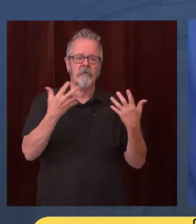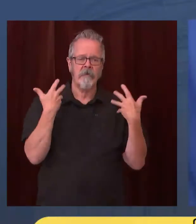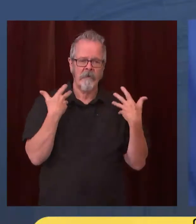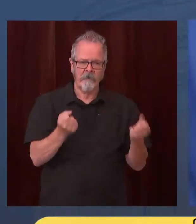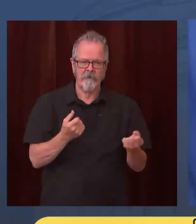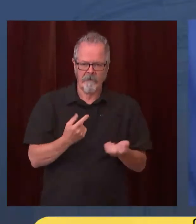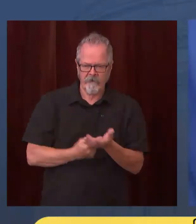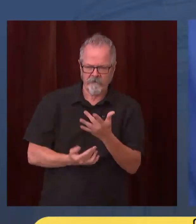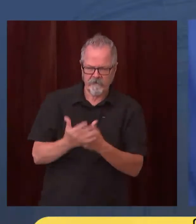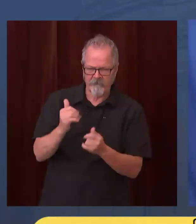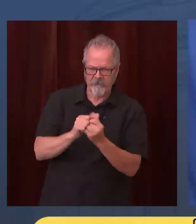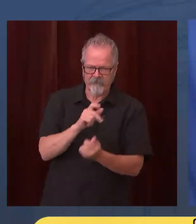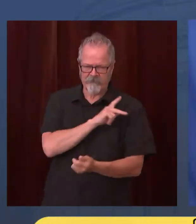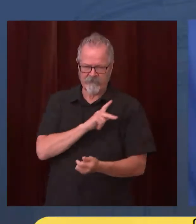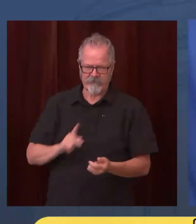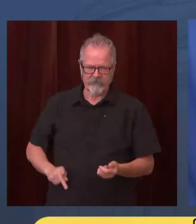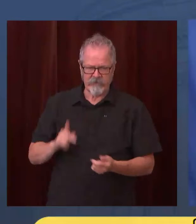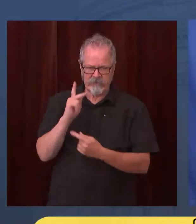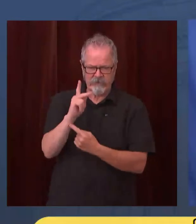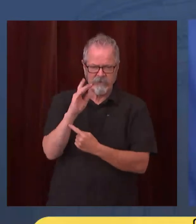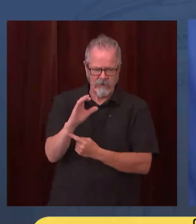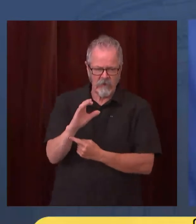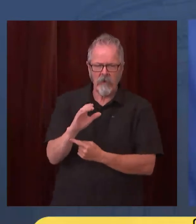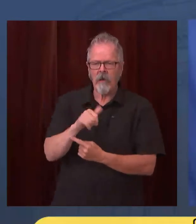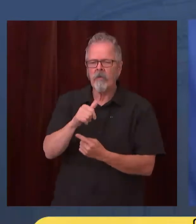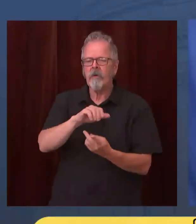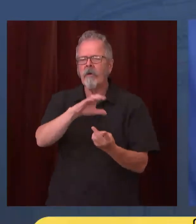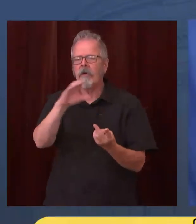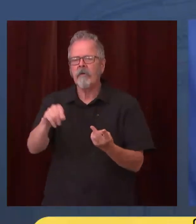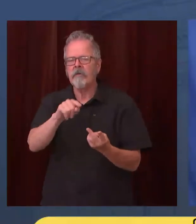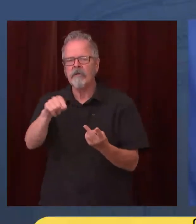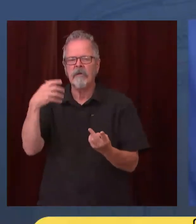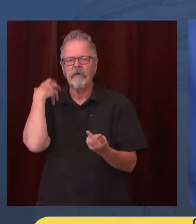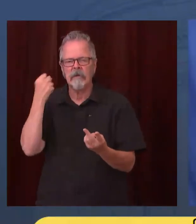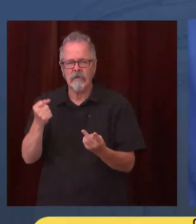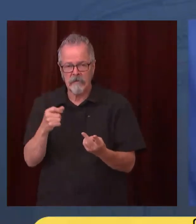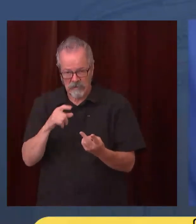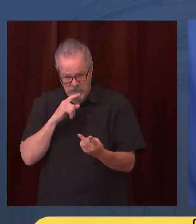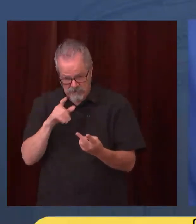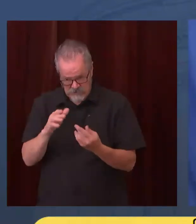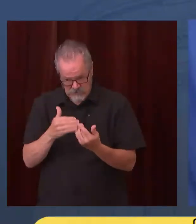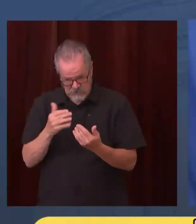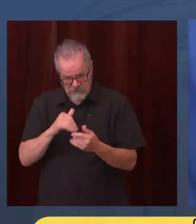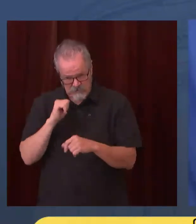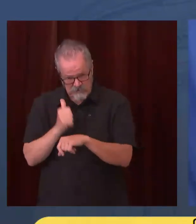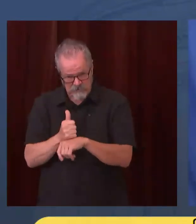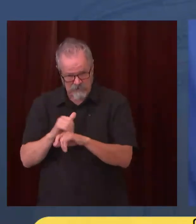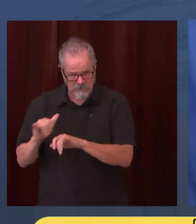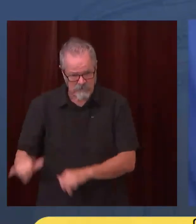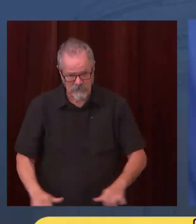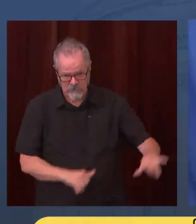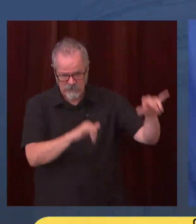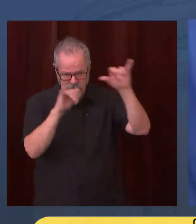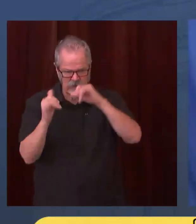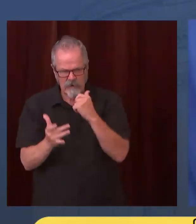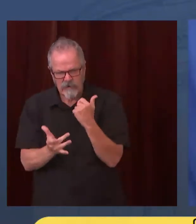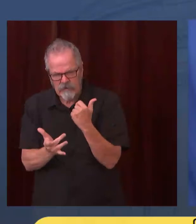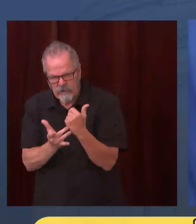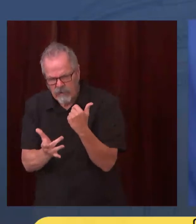to have easy verification for vaccination status. And they're working through some of the technical issues to see if that can be